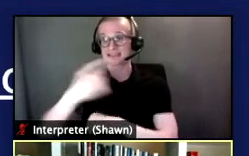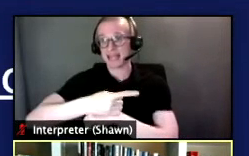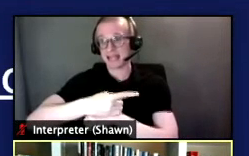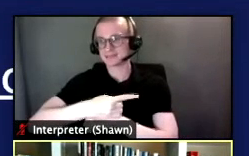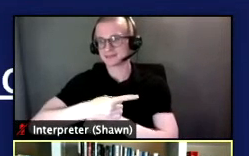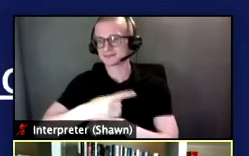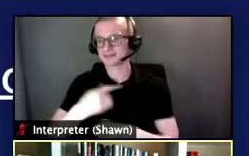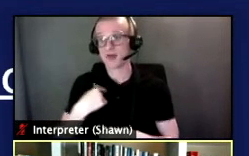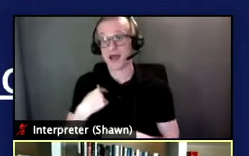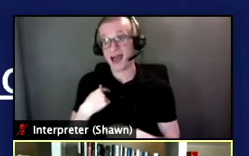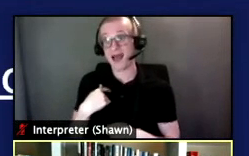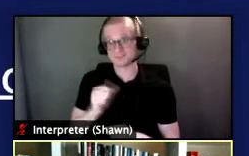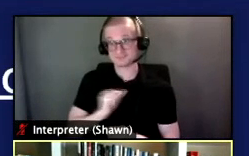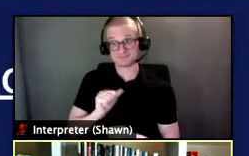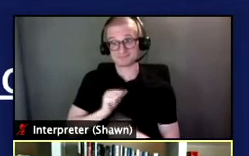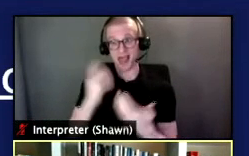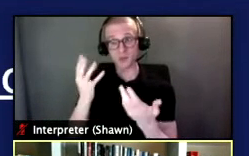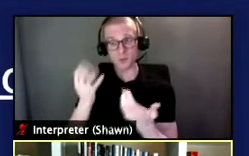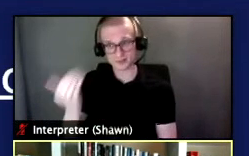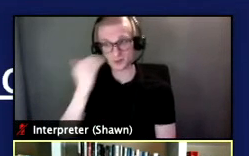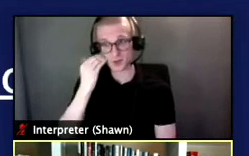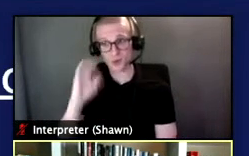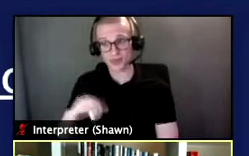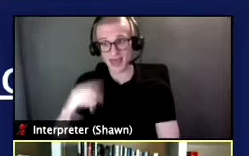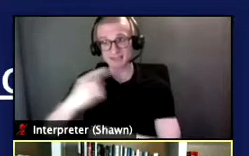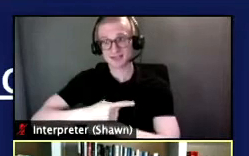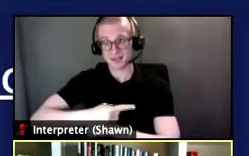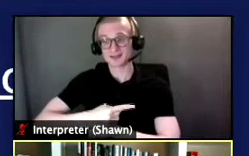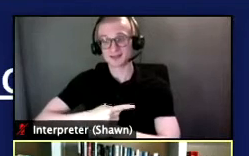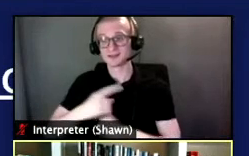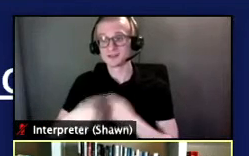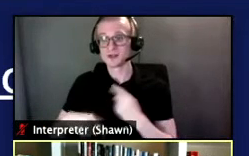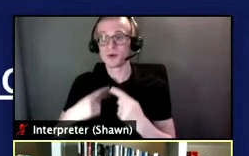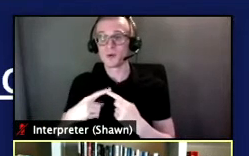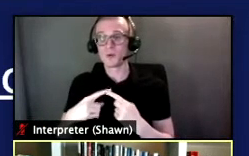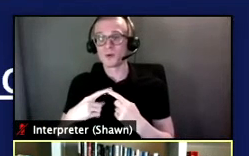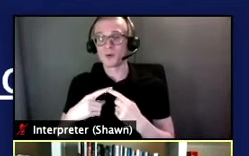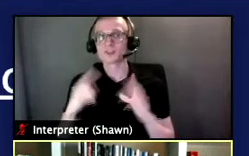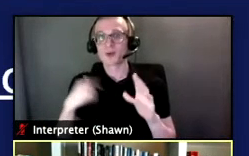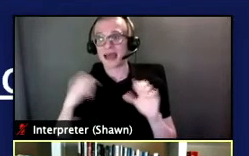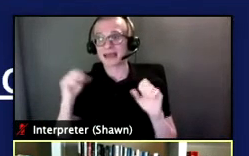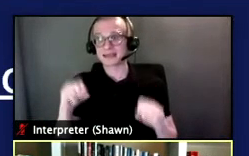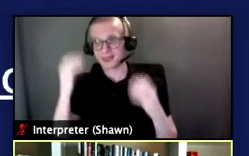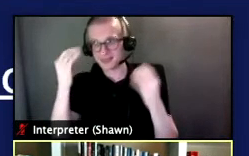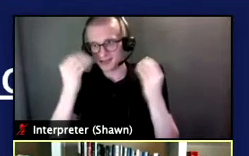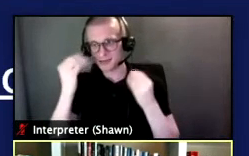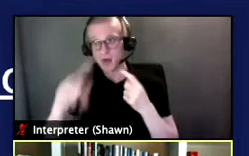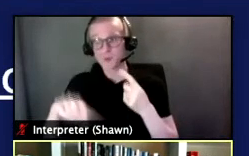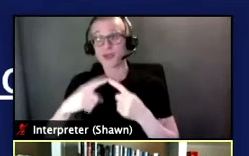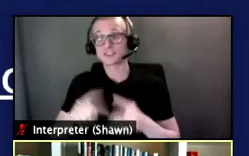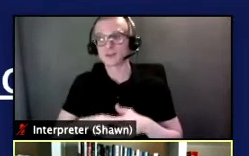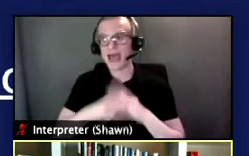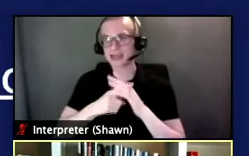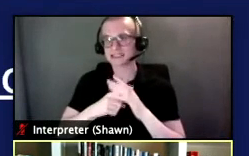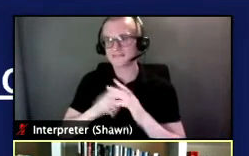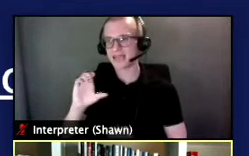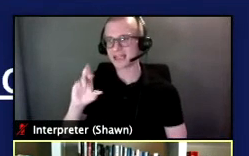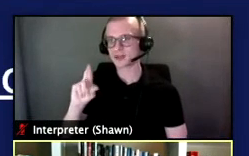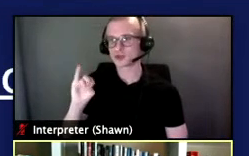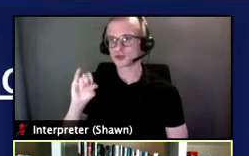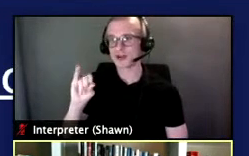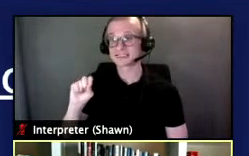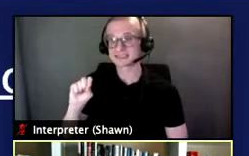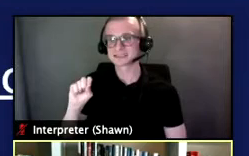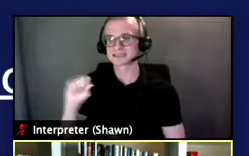the date so I can be thinking about when to activate the crisis standards of care for hospitals. And more